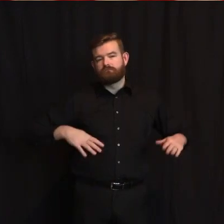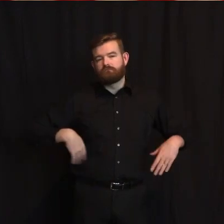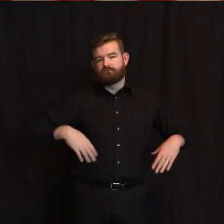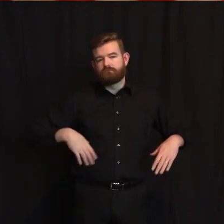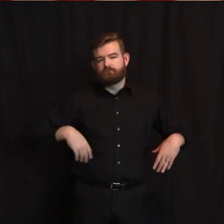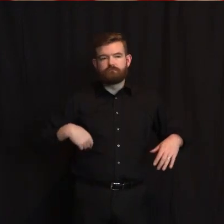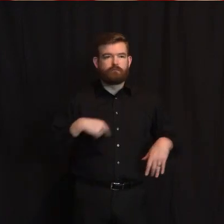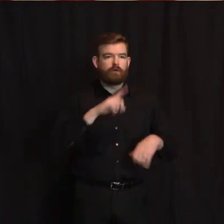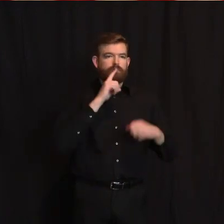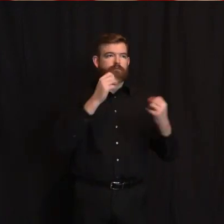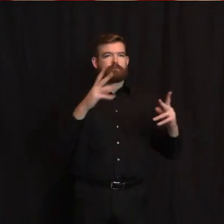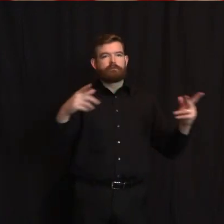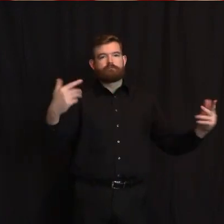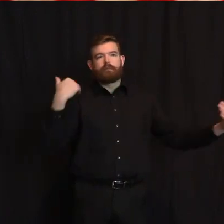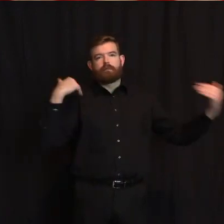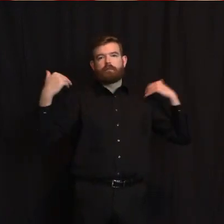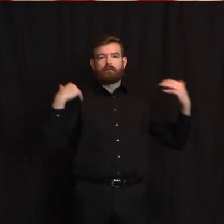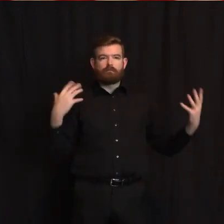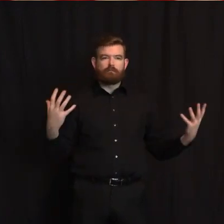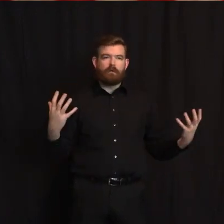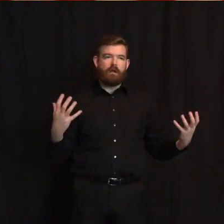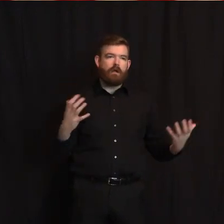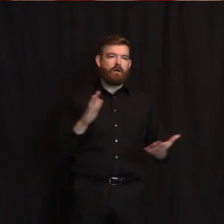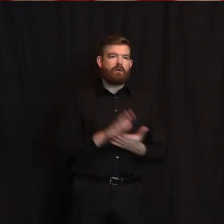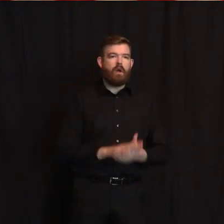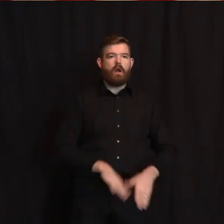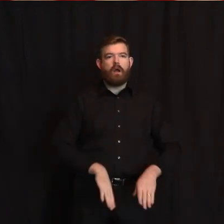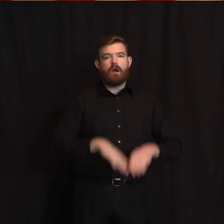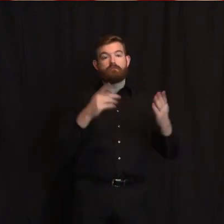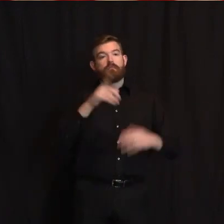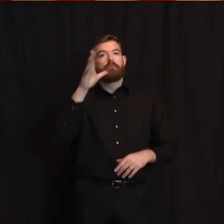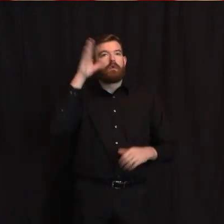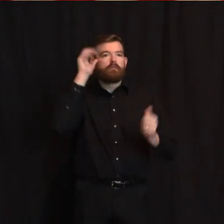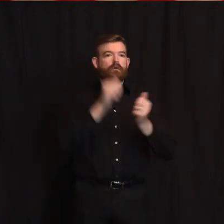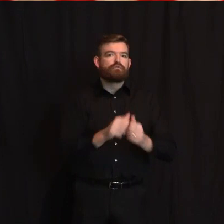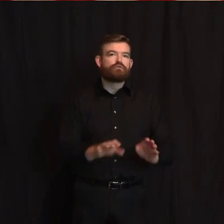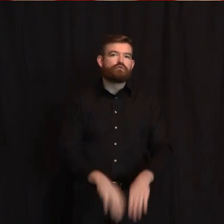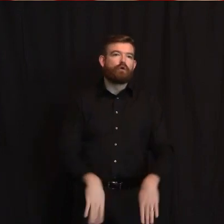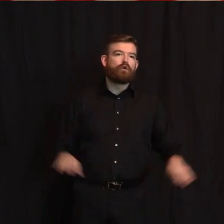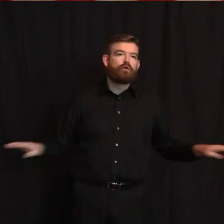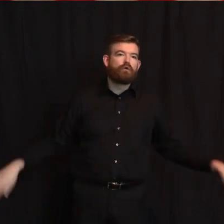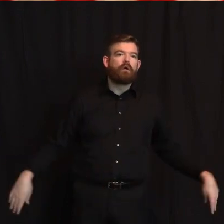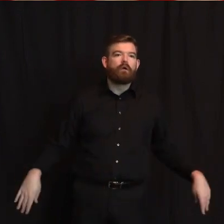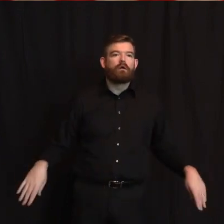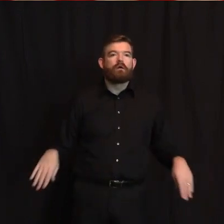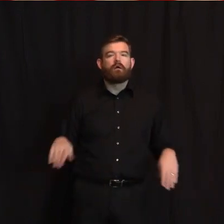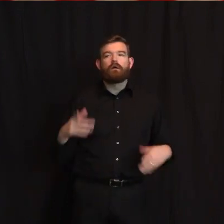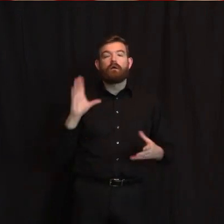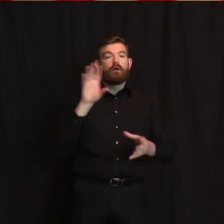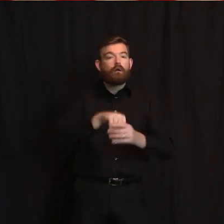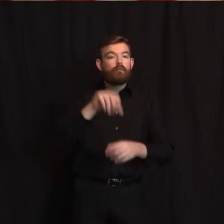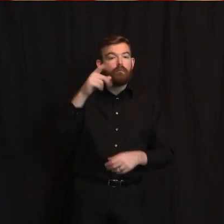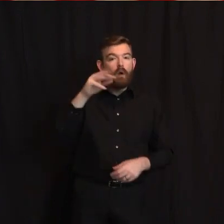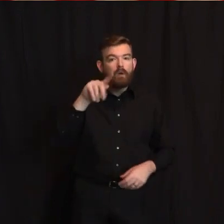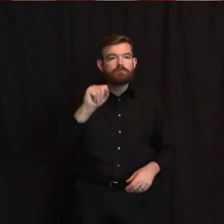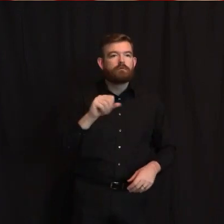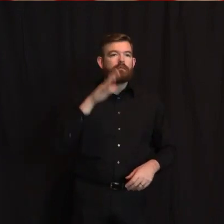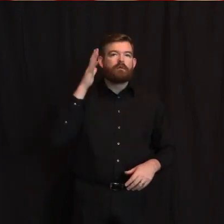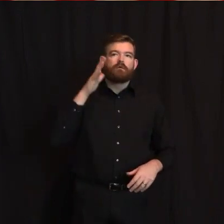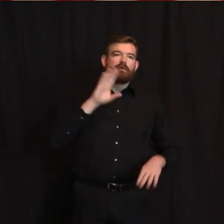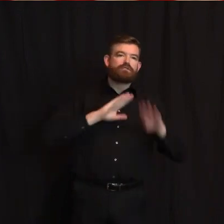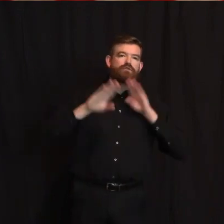to reopen schools by parents, particularly with kids who are in sports, and I can understand their frustration. But we